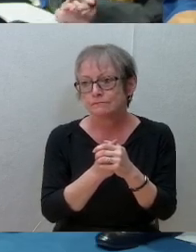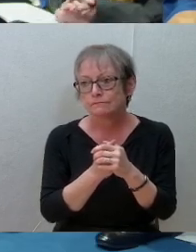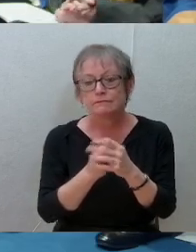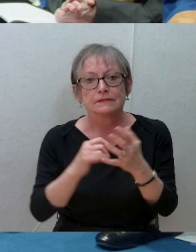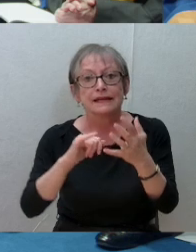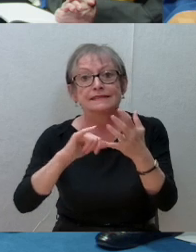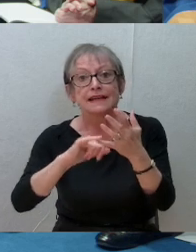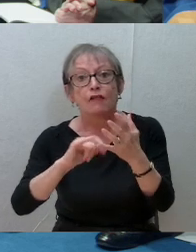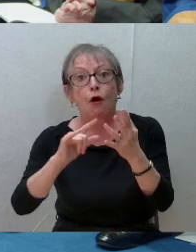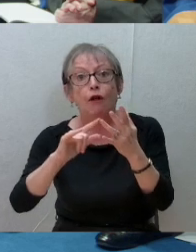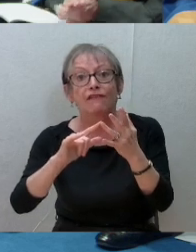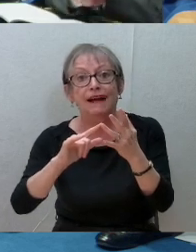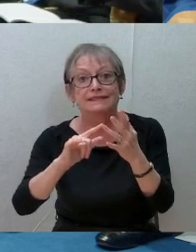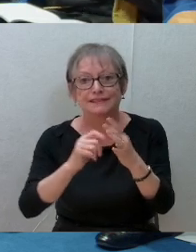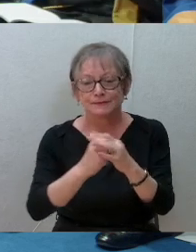Sarah Oliphant.